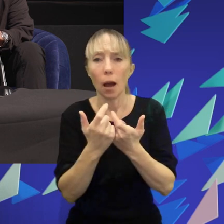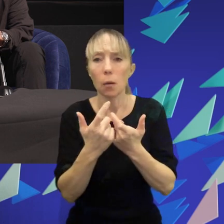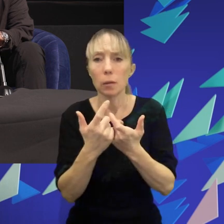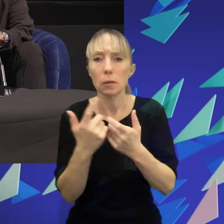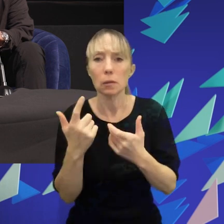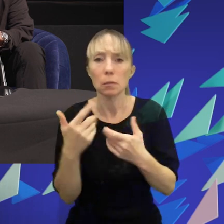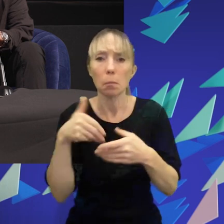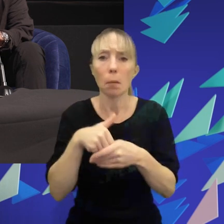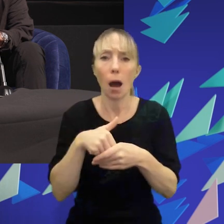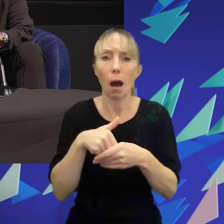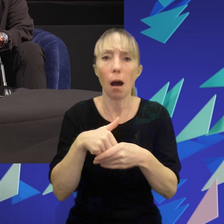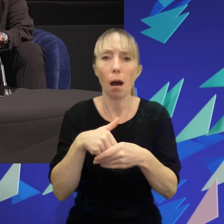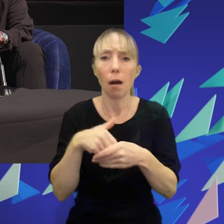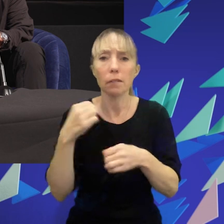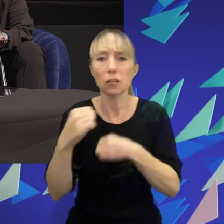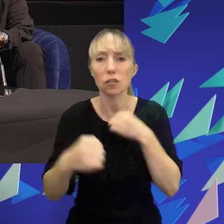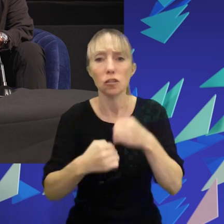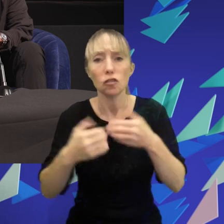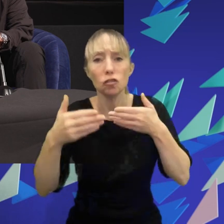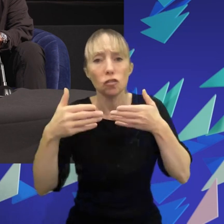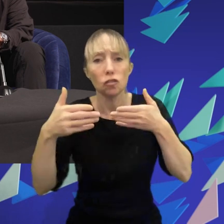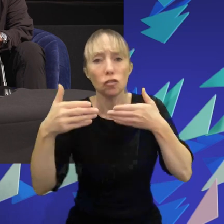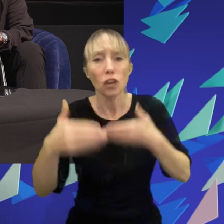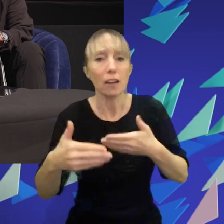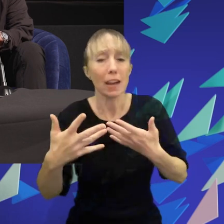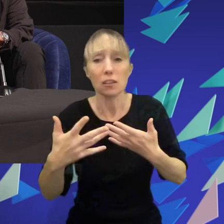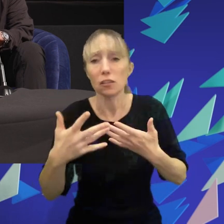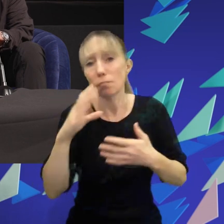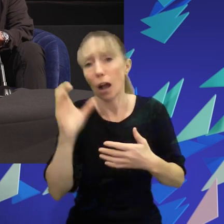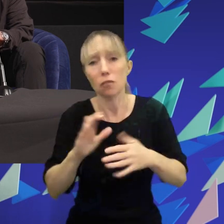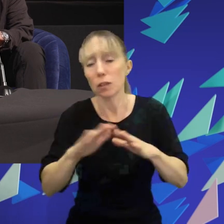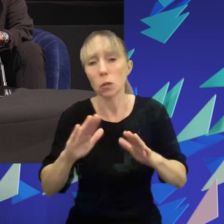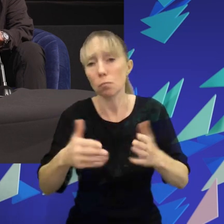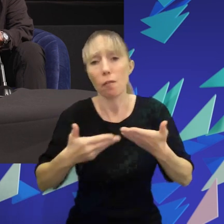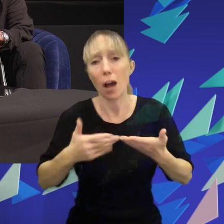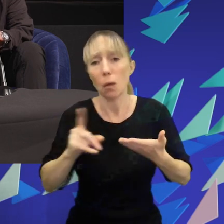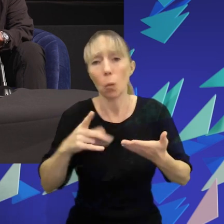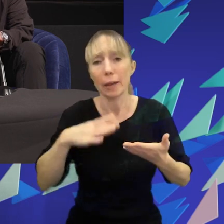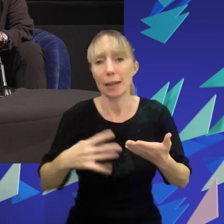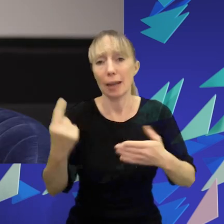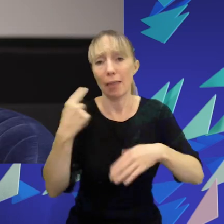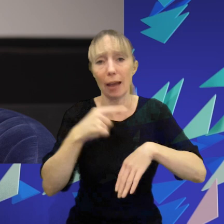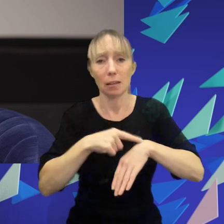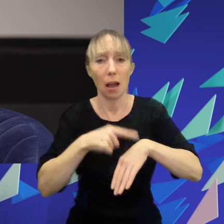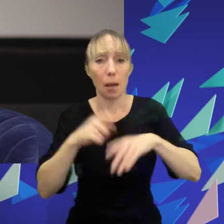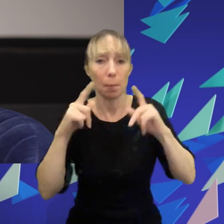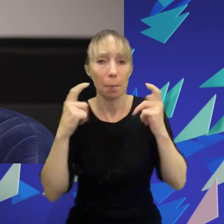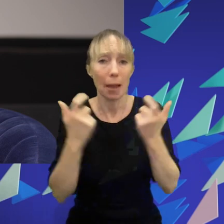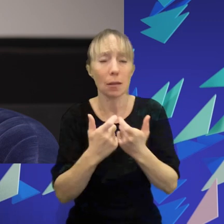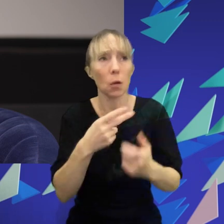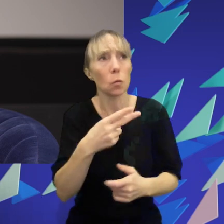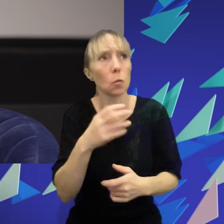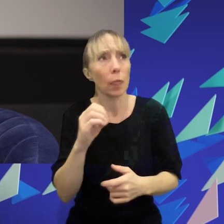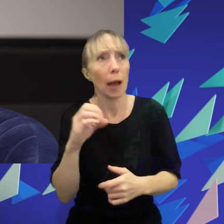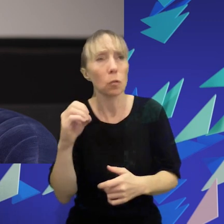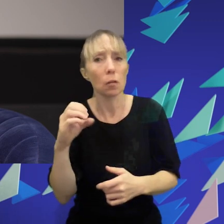generation which, in a way, the country could not provide what we needed, and even in a much more extreme way. In that time, in Mexico, in the 2000s,